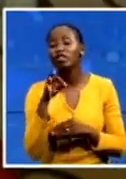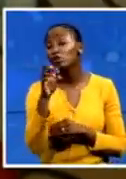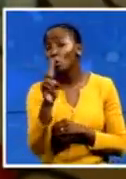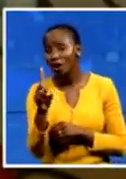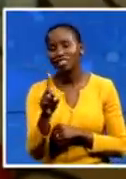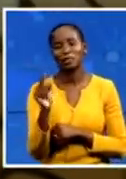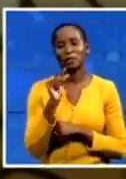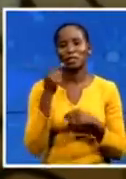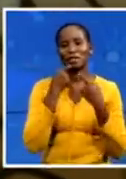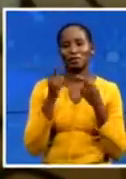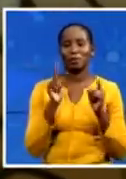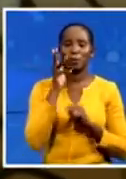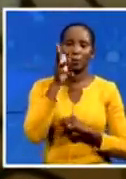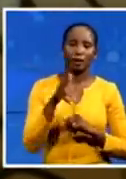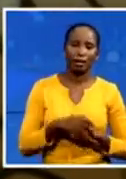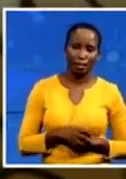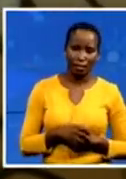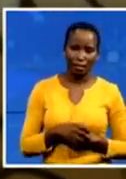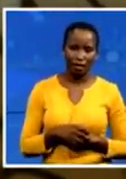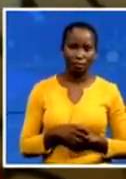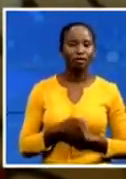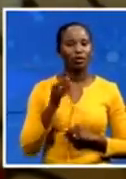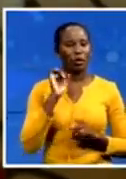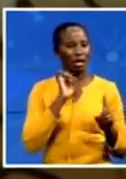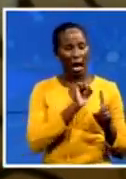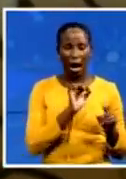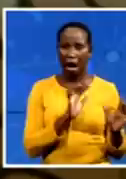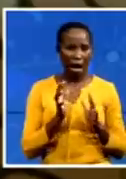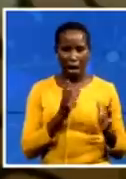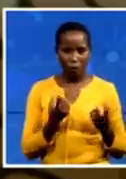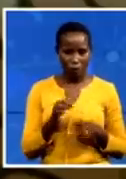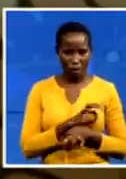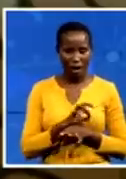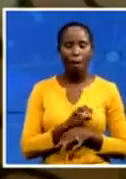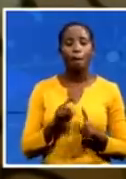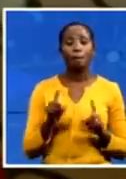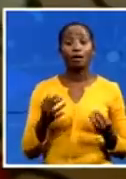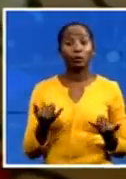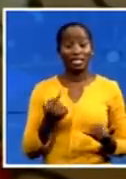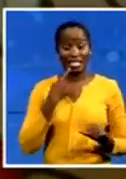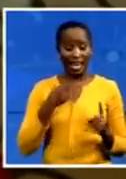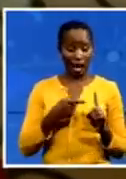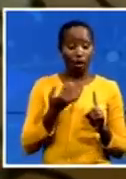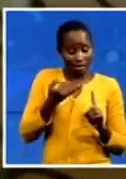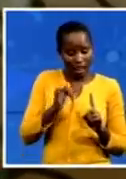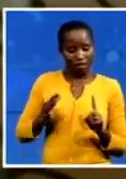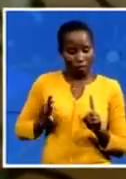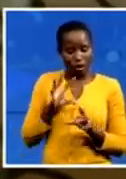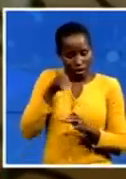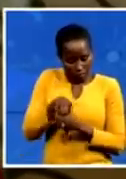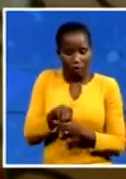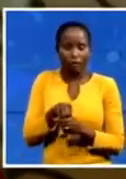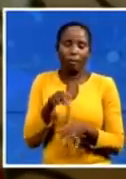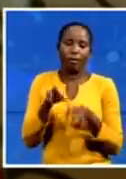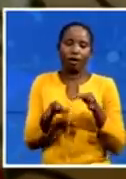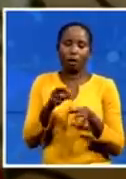holds for her, but of course she will still be trying to make a change within the political fray. With that said, on an emotional note, it's